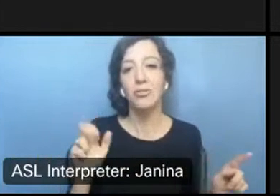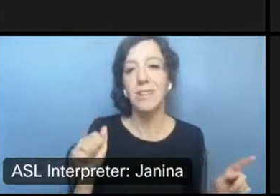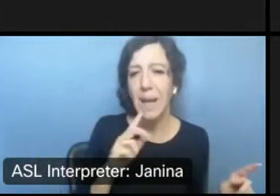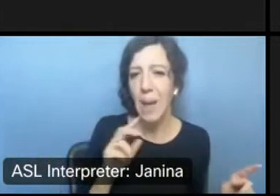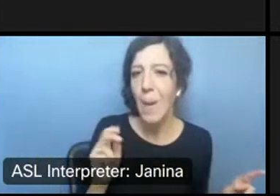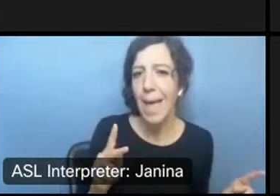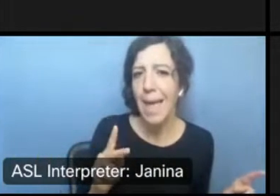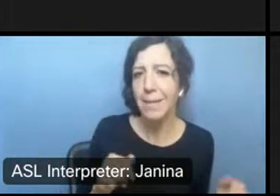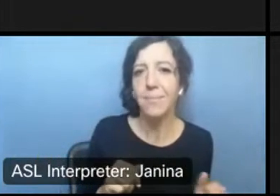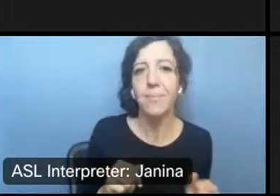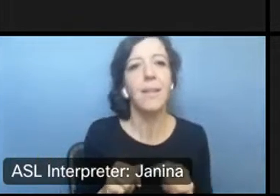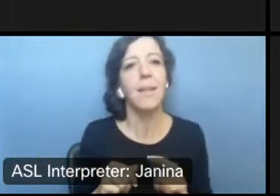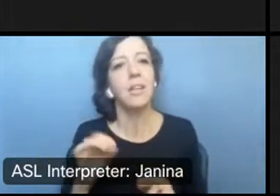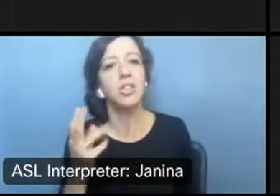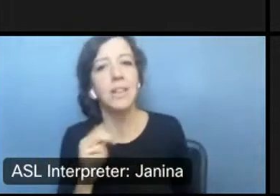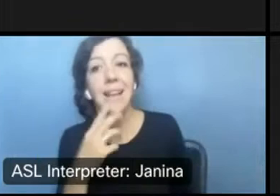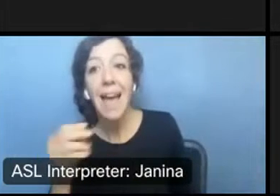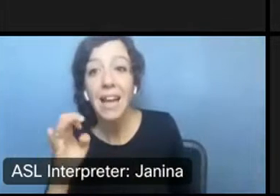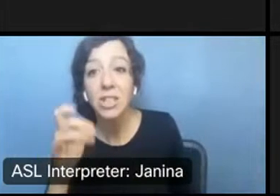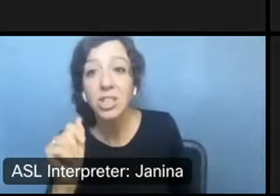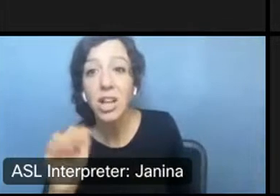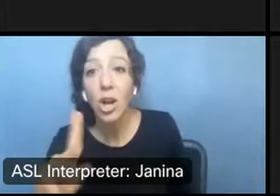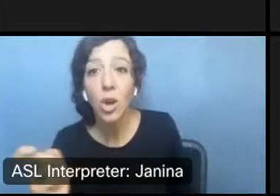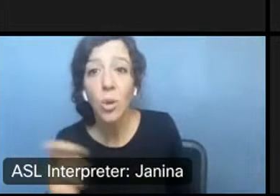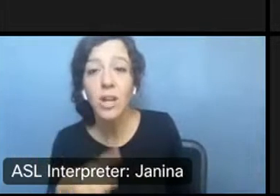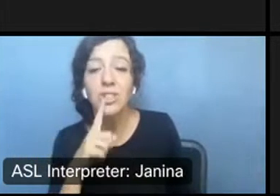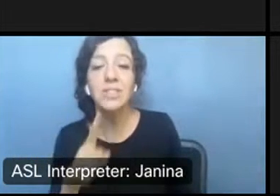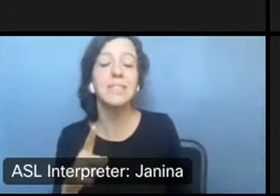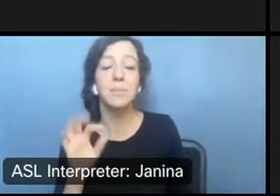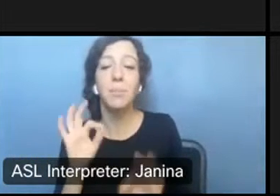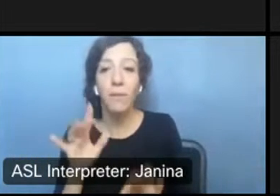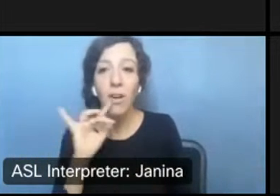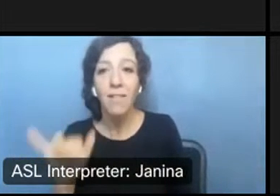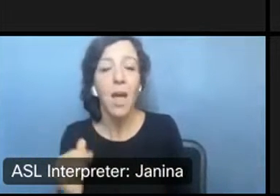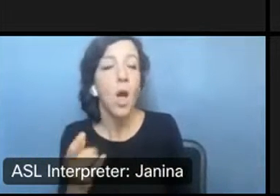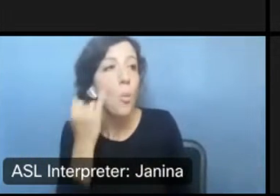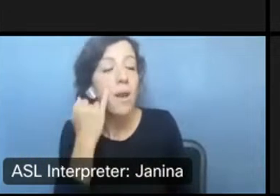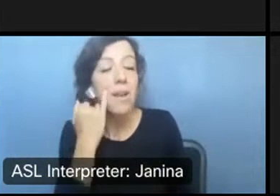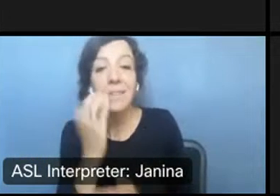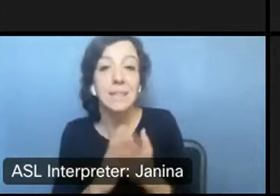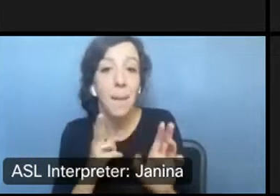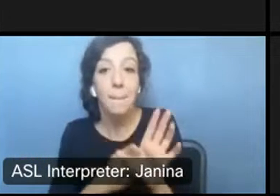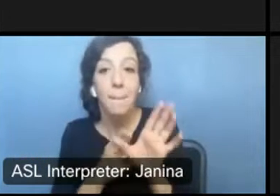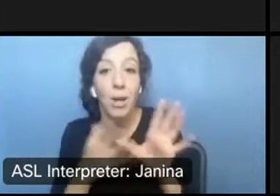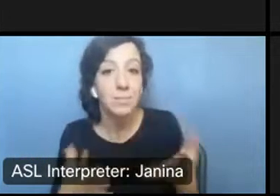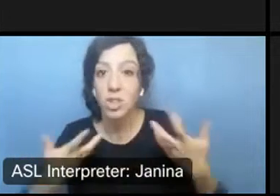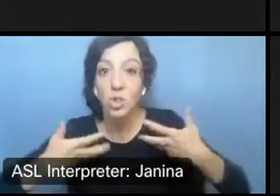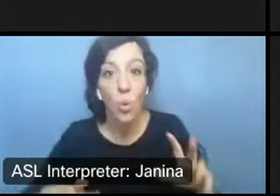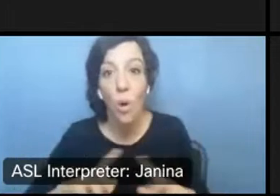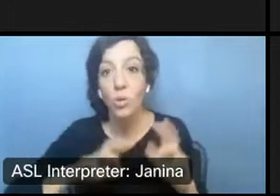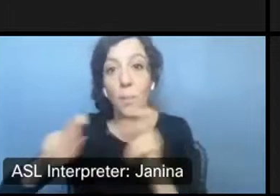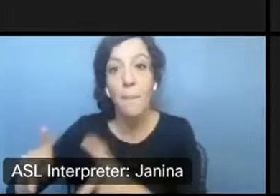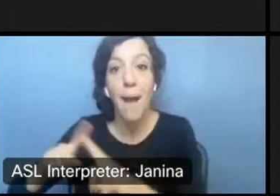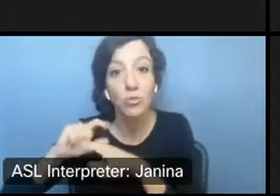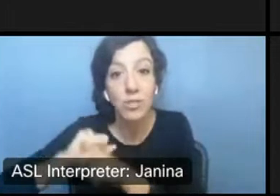and thank you, Sheila's question is perfect for the next thing that we're talking about. What if some participants do not want to return to traditional and really like alternative?